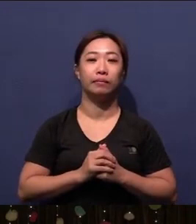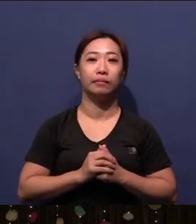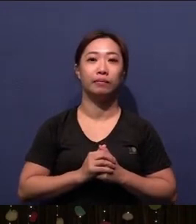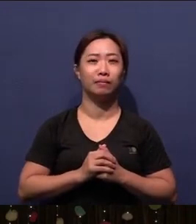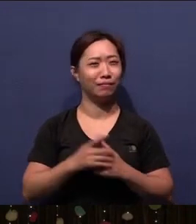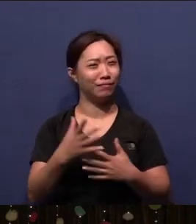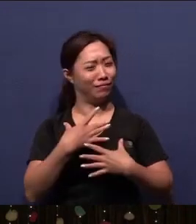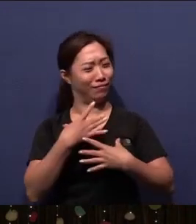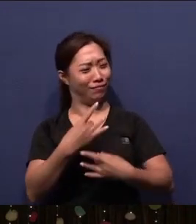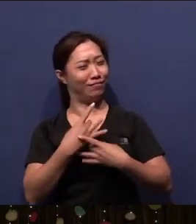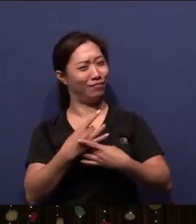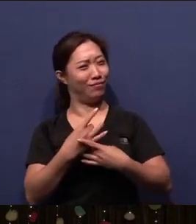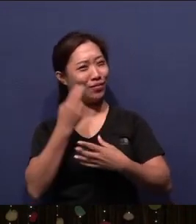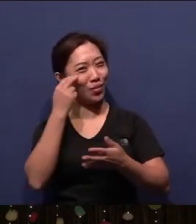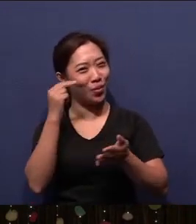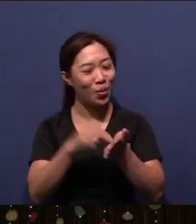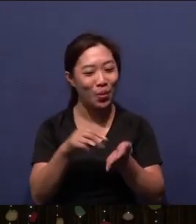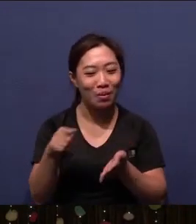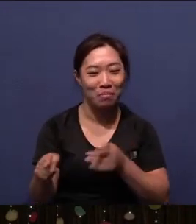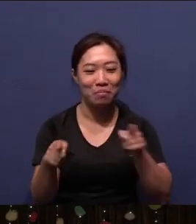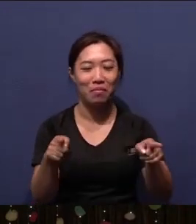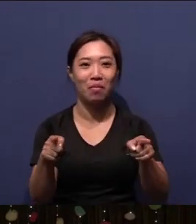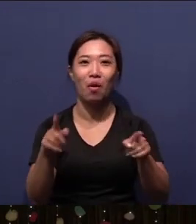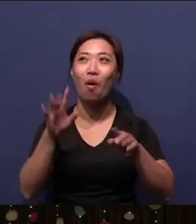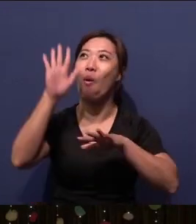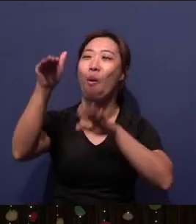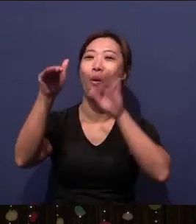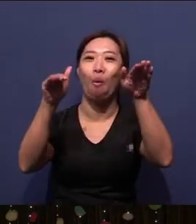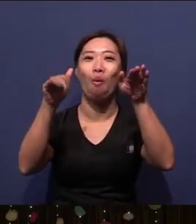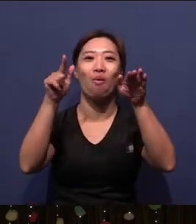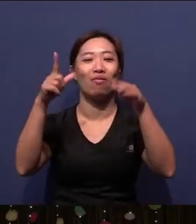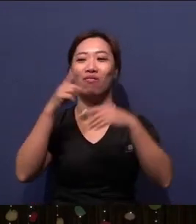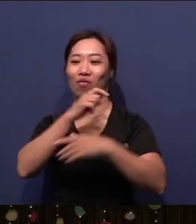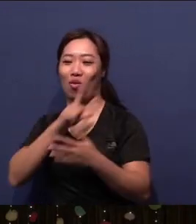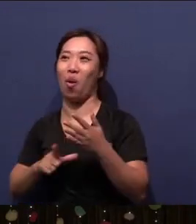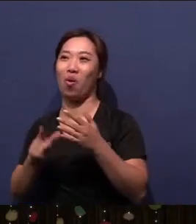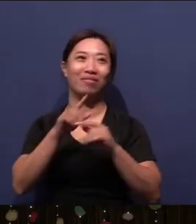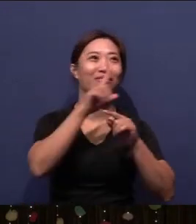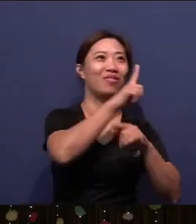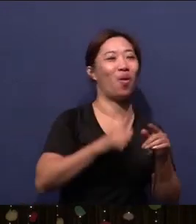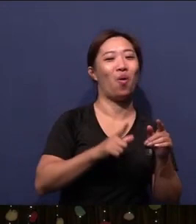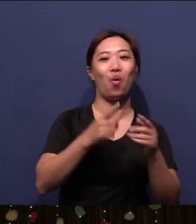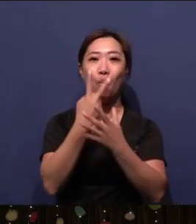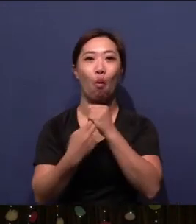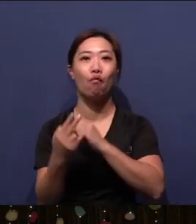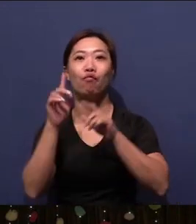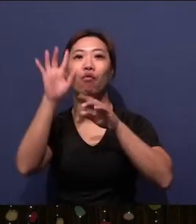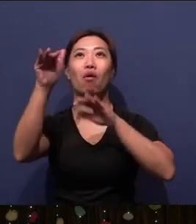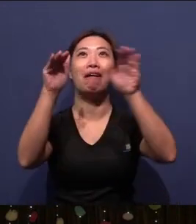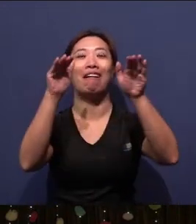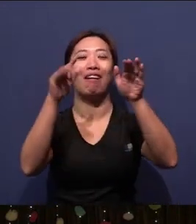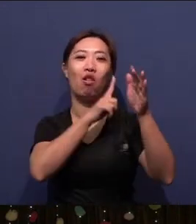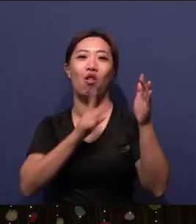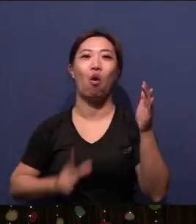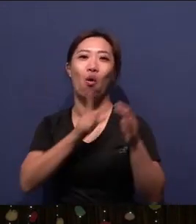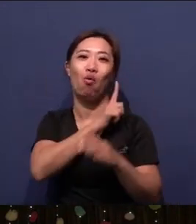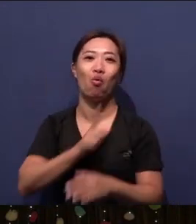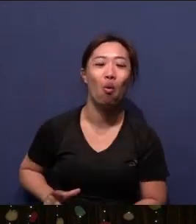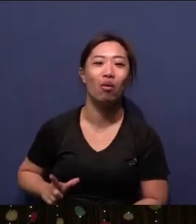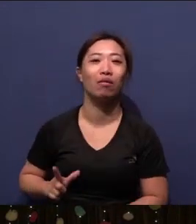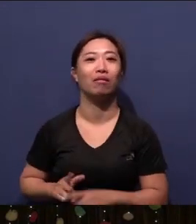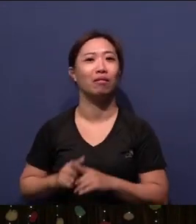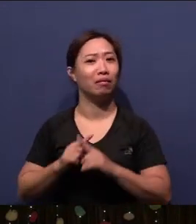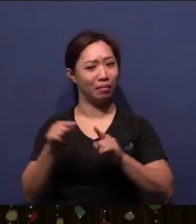It's interesting to note that both parties called Jesus Lord, correct? Both the sheep and the goat called Jesus Lord. They